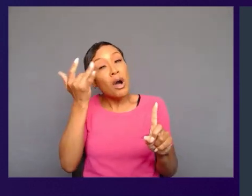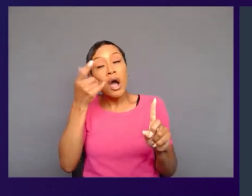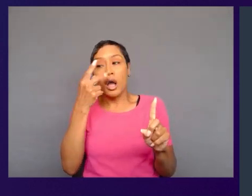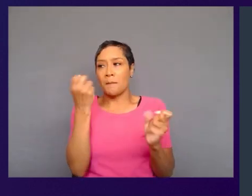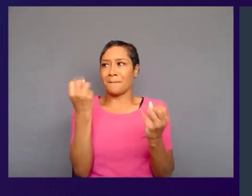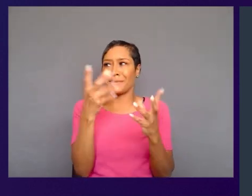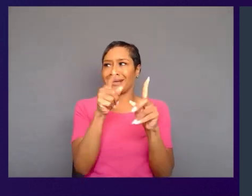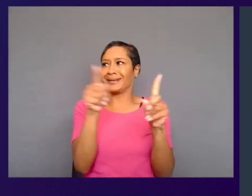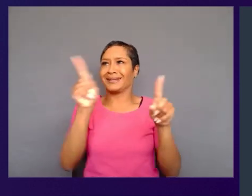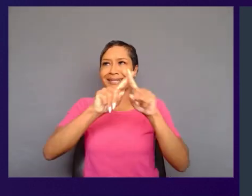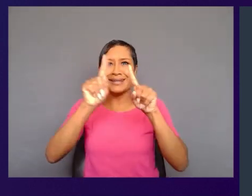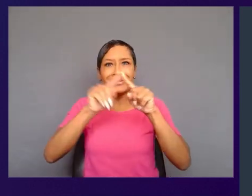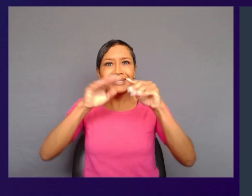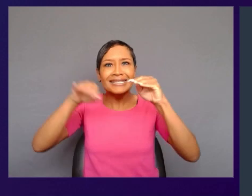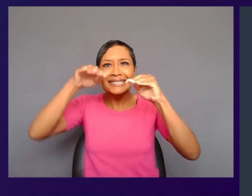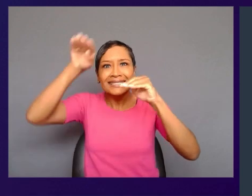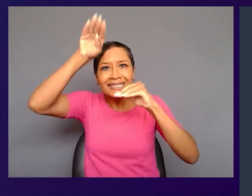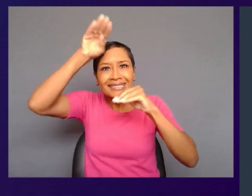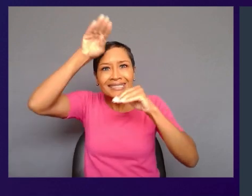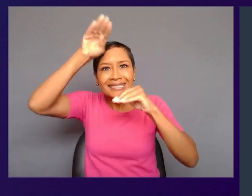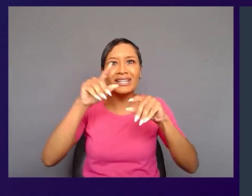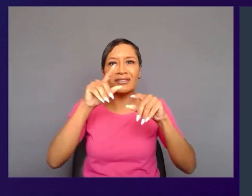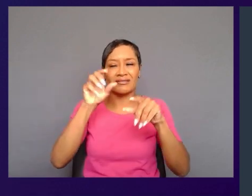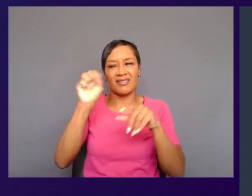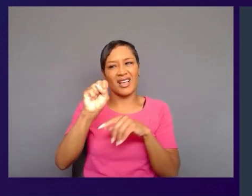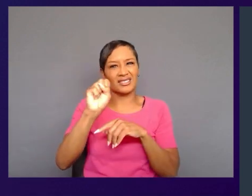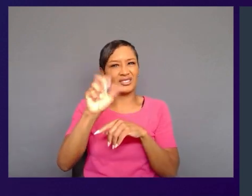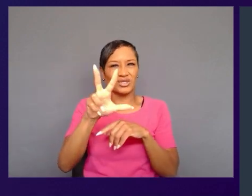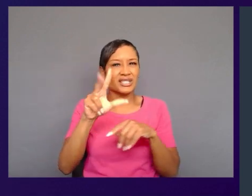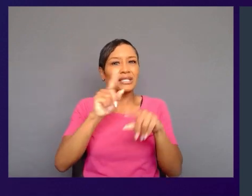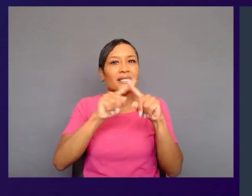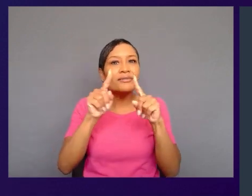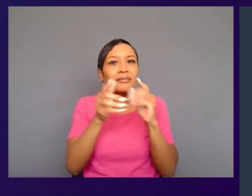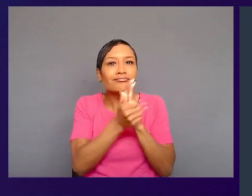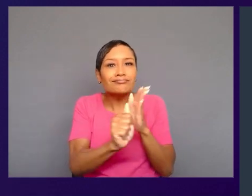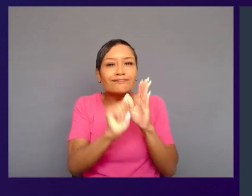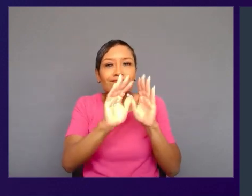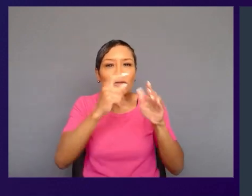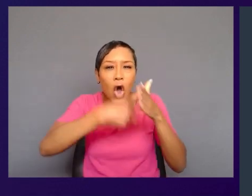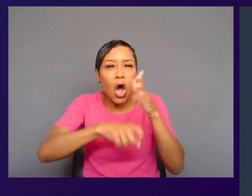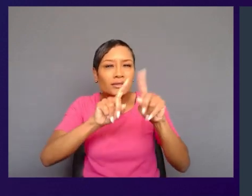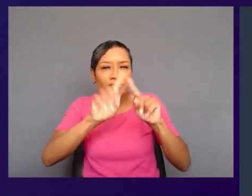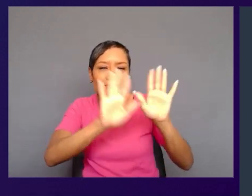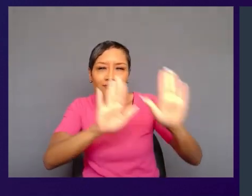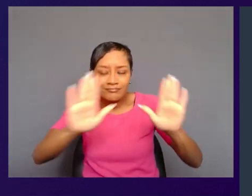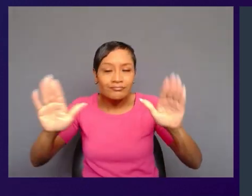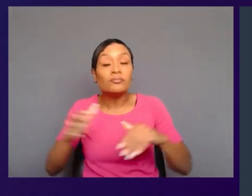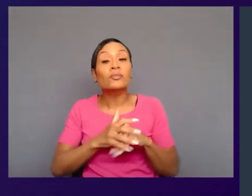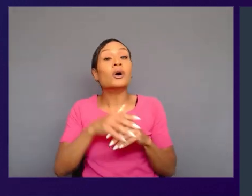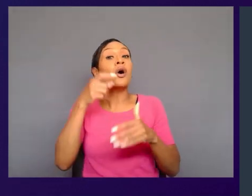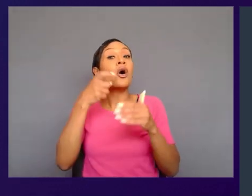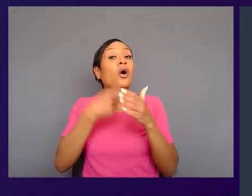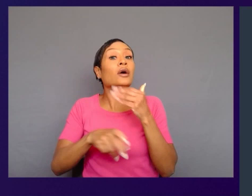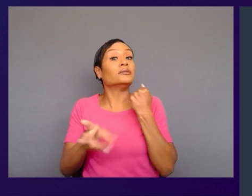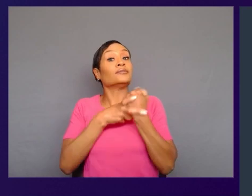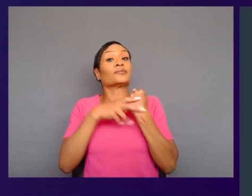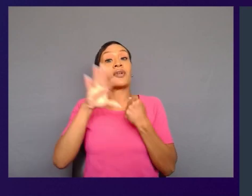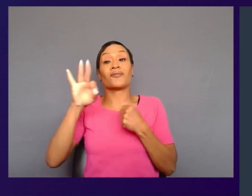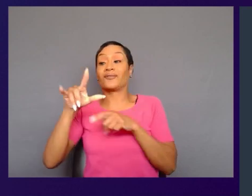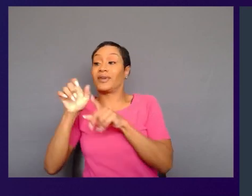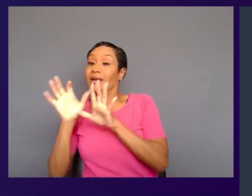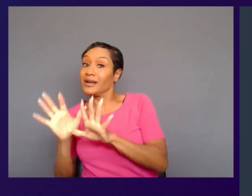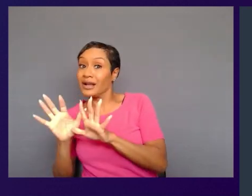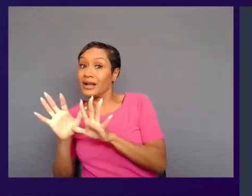many tiers that are available under S3 with different capabilities and costs. The cost effectiveness of file is